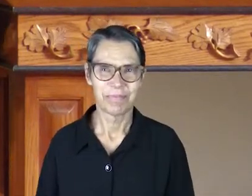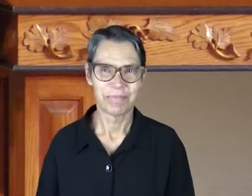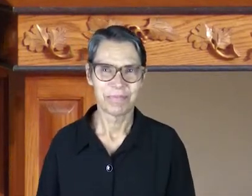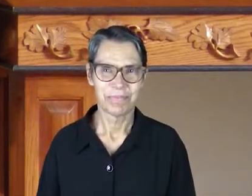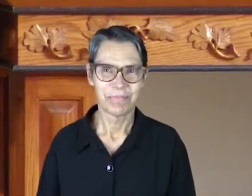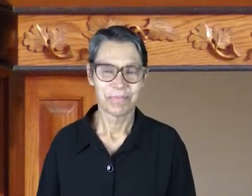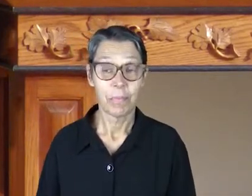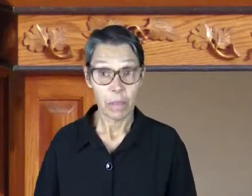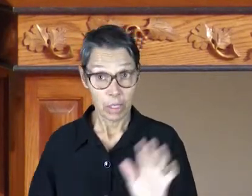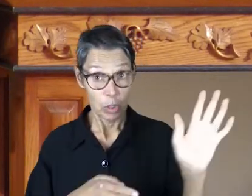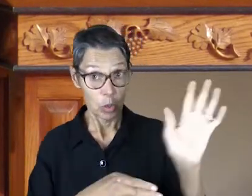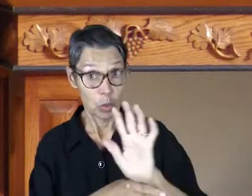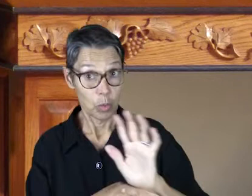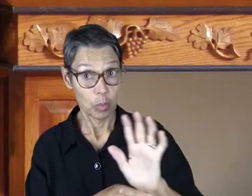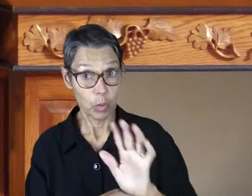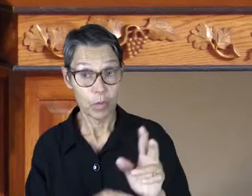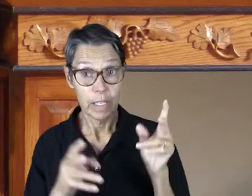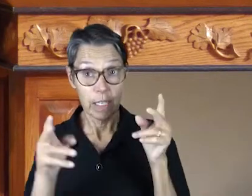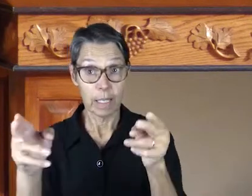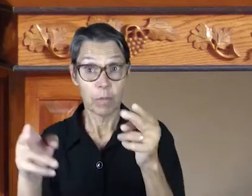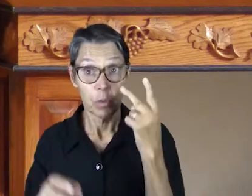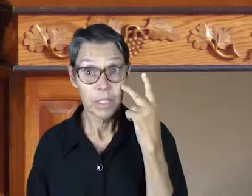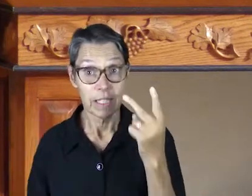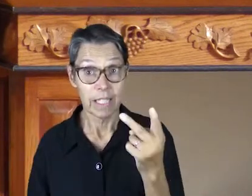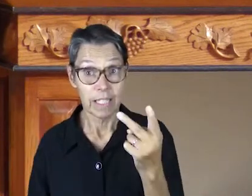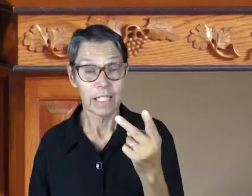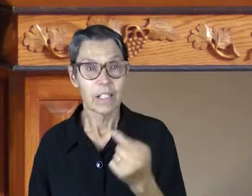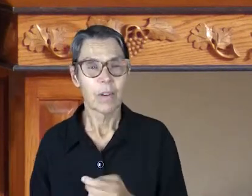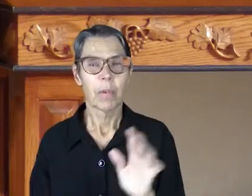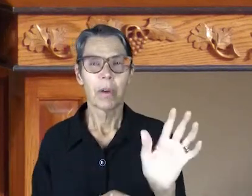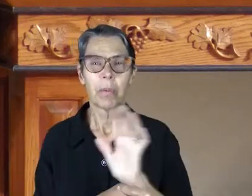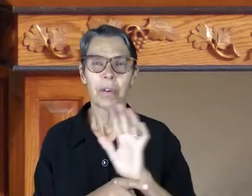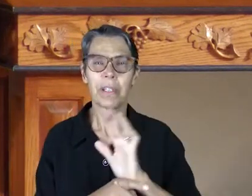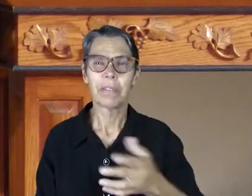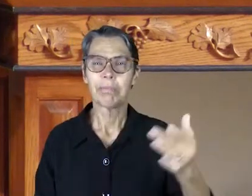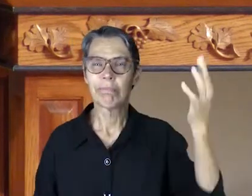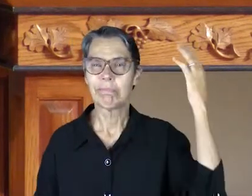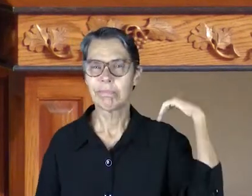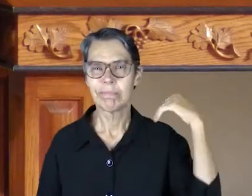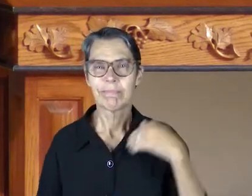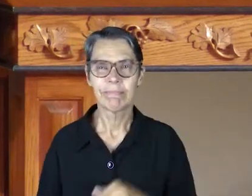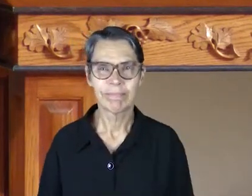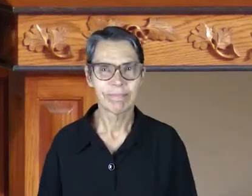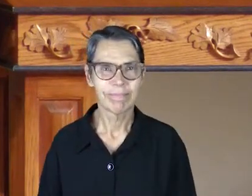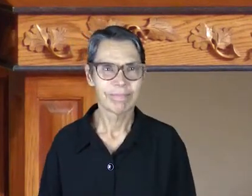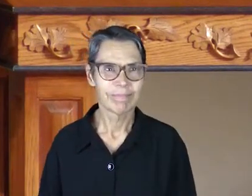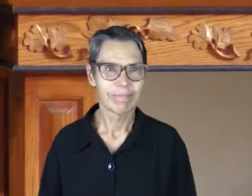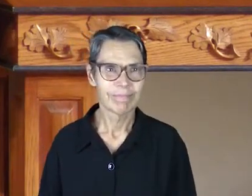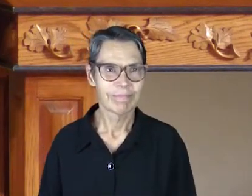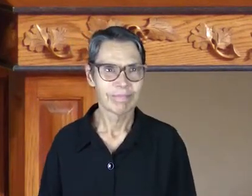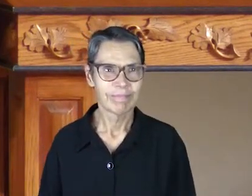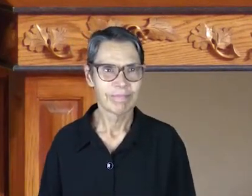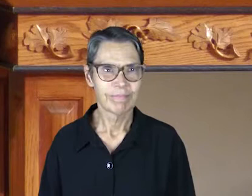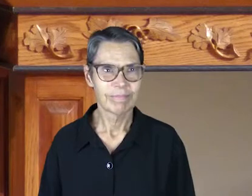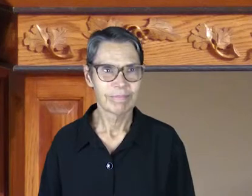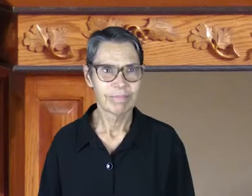This movie clip that you're going to see in just a minute is from a movie from, I don't know, 10 or 15 years